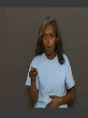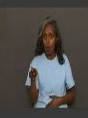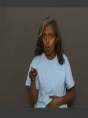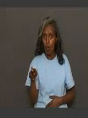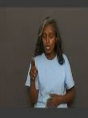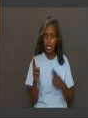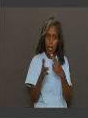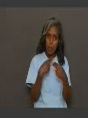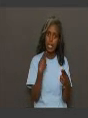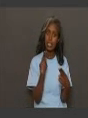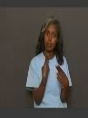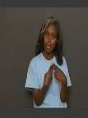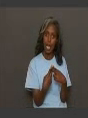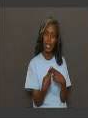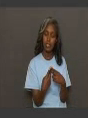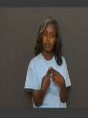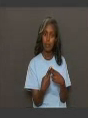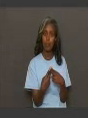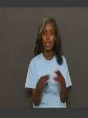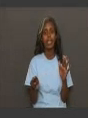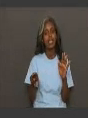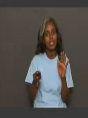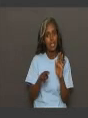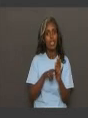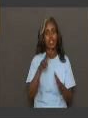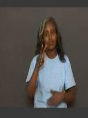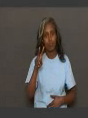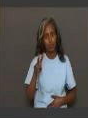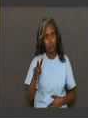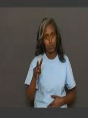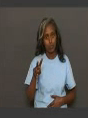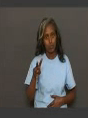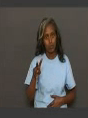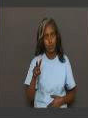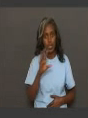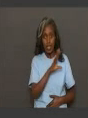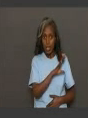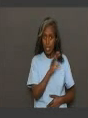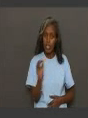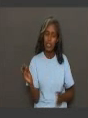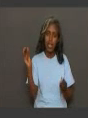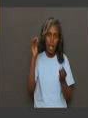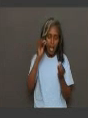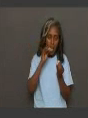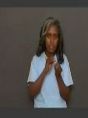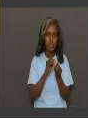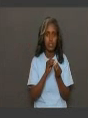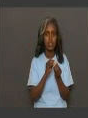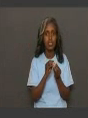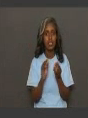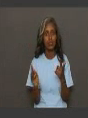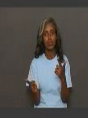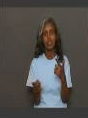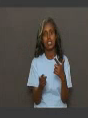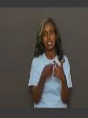is multiplied by -2 and added to the